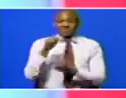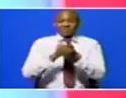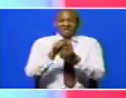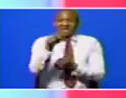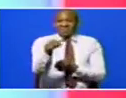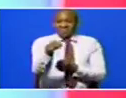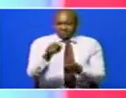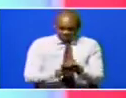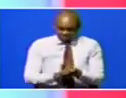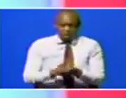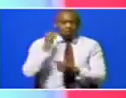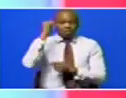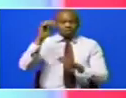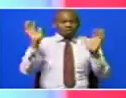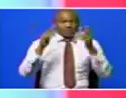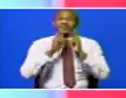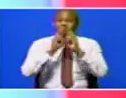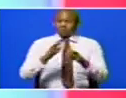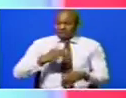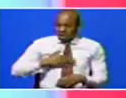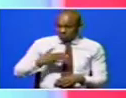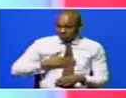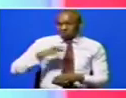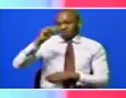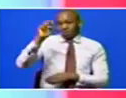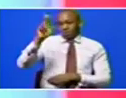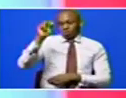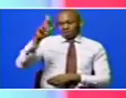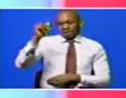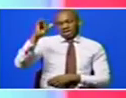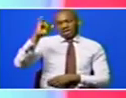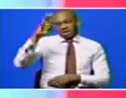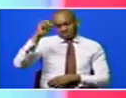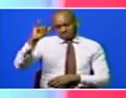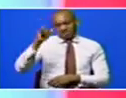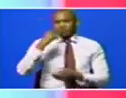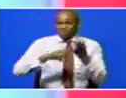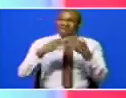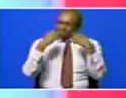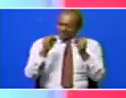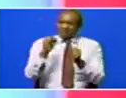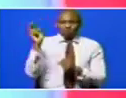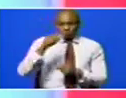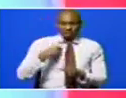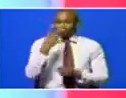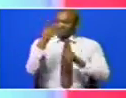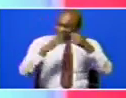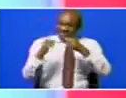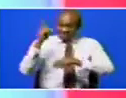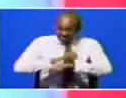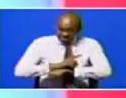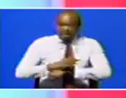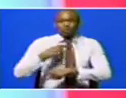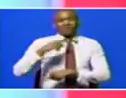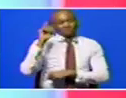Friday. And as our political affairs reporter Murimi Mwangi now tells us, President Kenyatta has exactly 26 days to convene